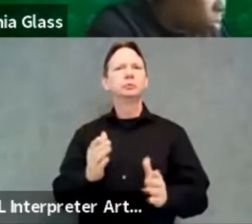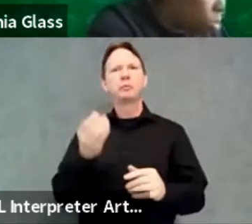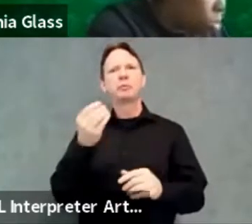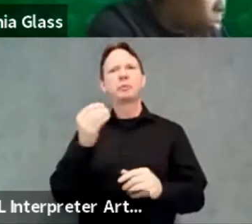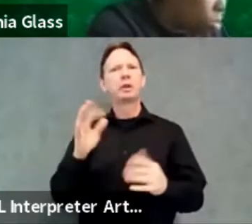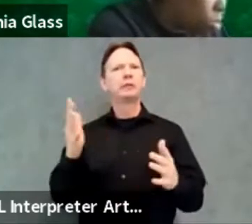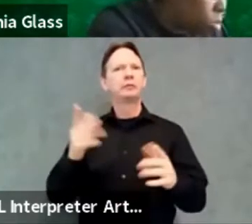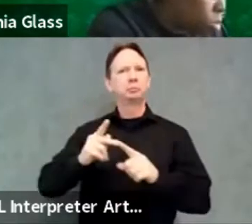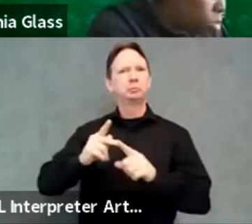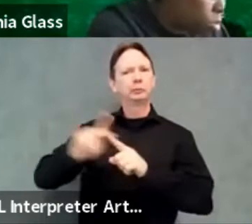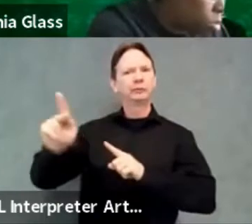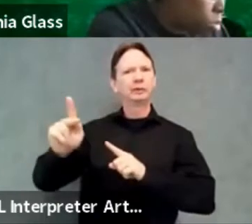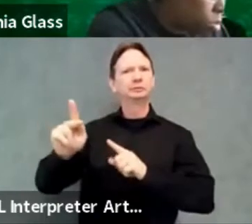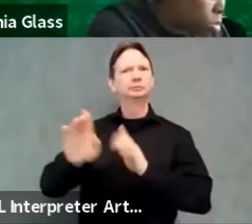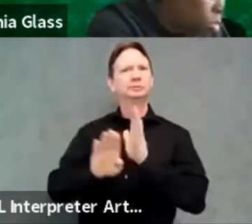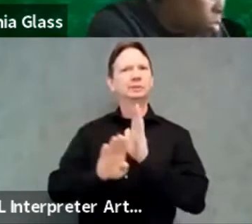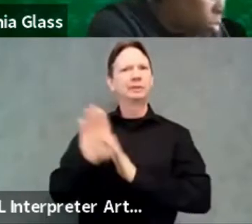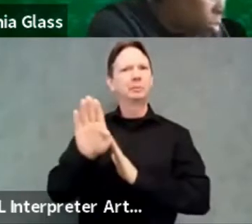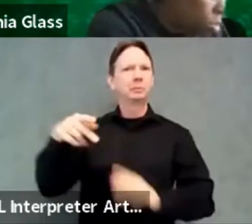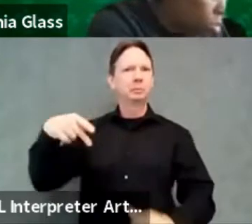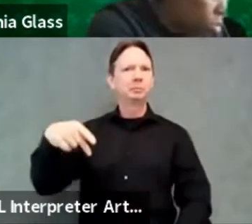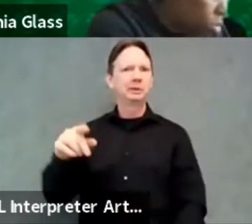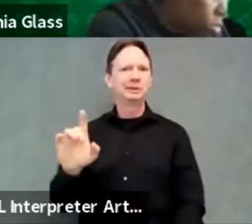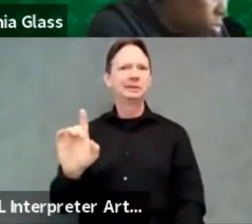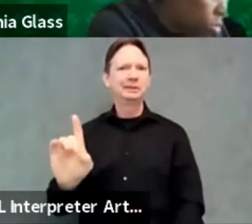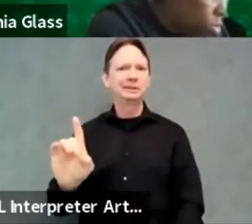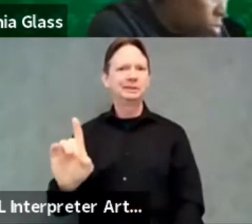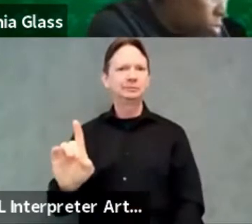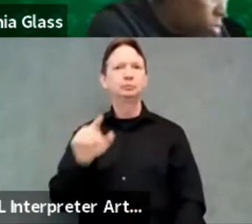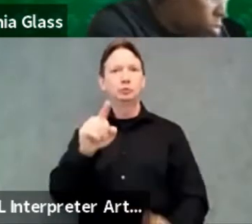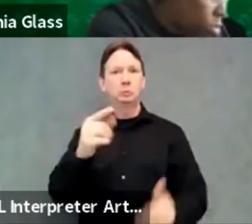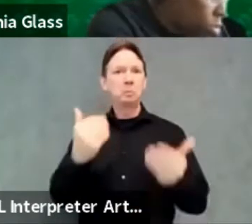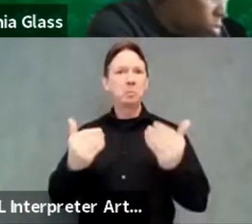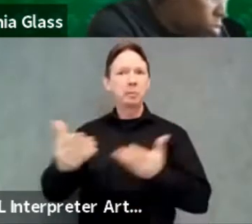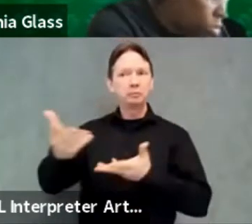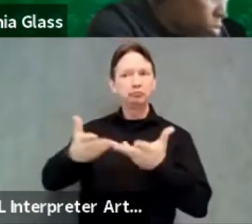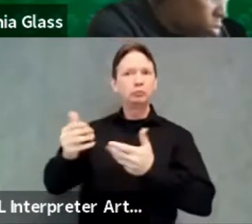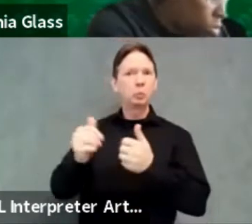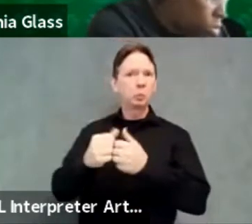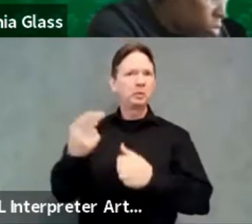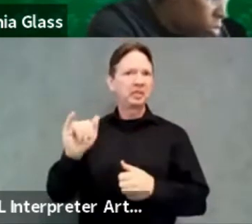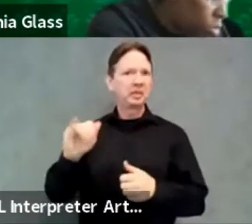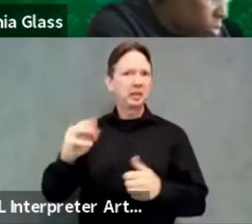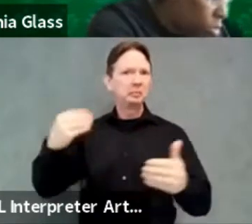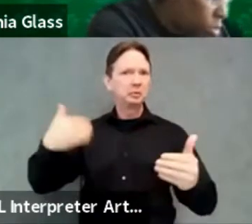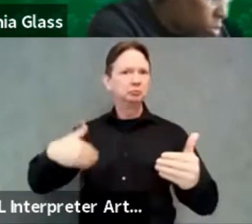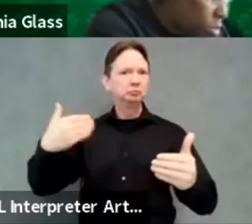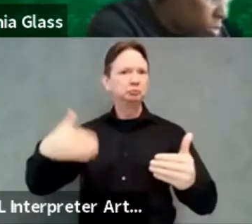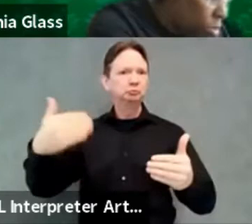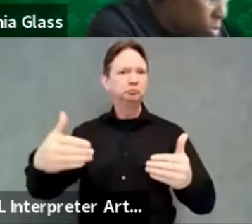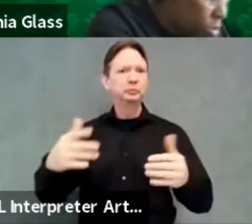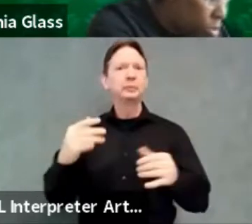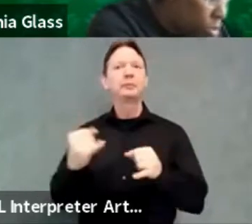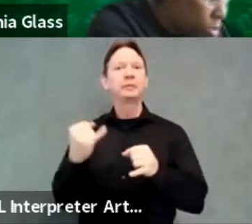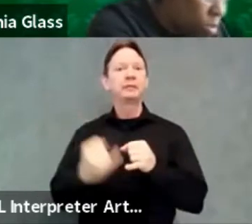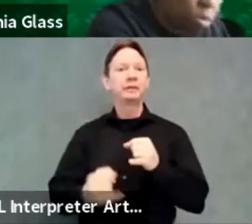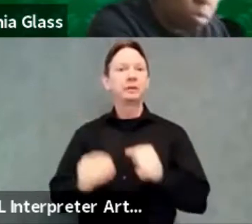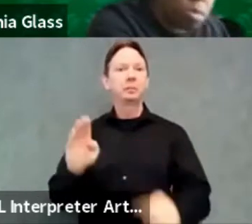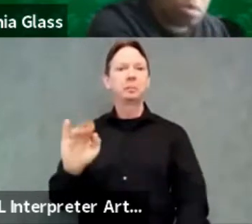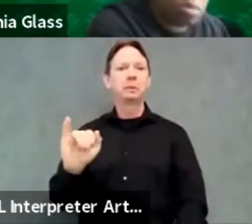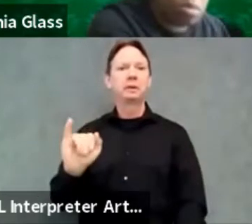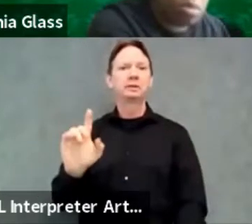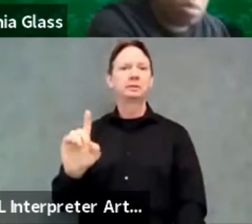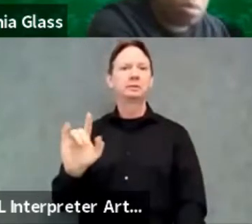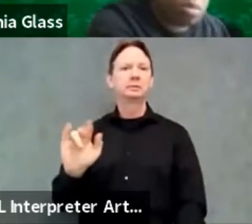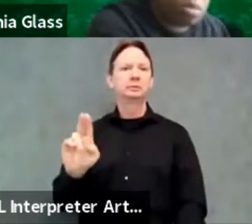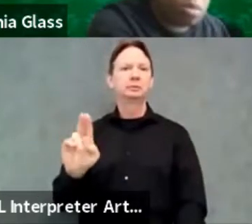to interact with him on professional development throughout the year. And finally, Badut Asharia is our IT Systems